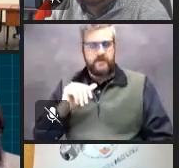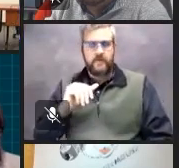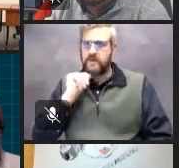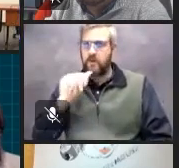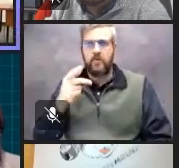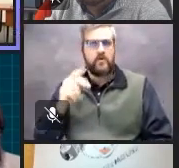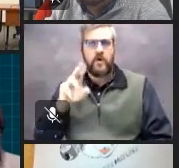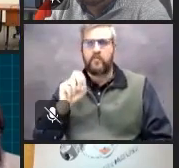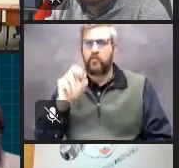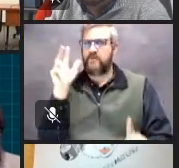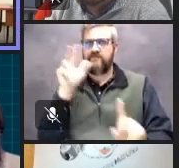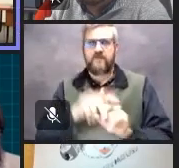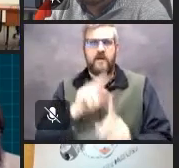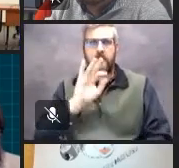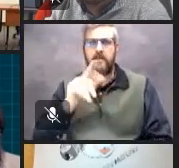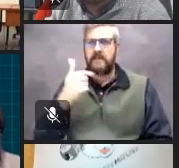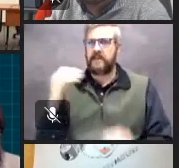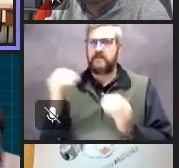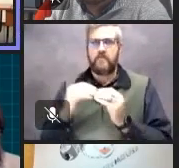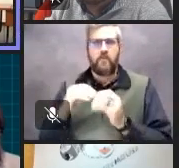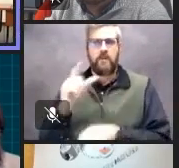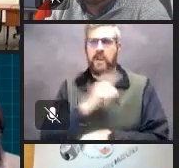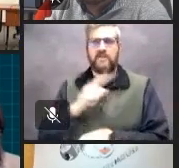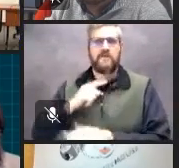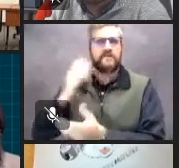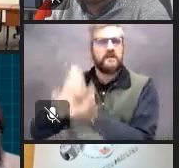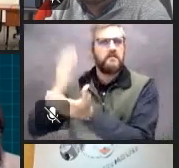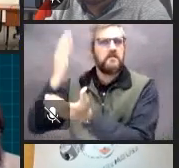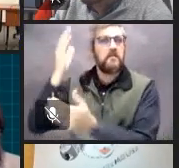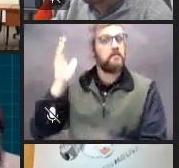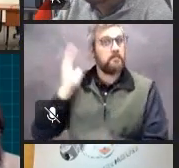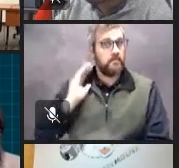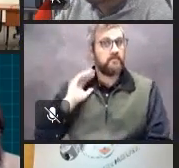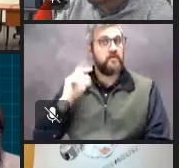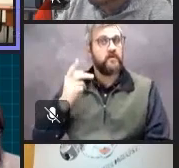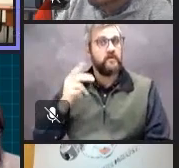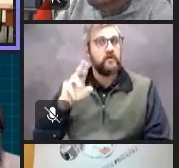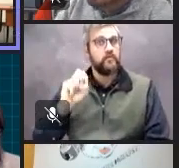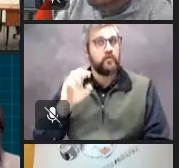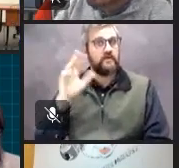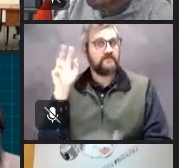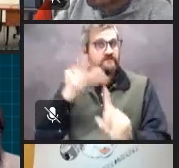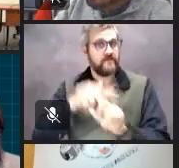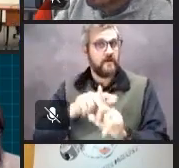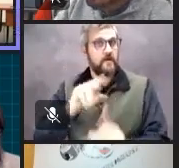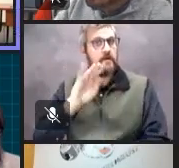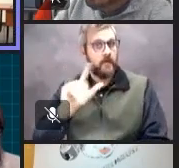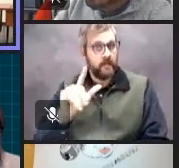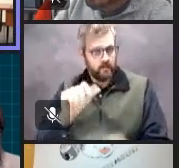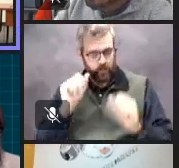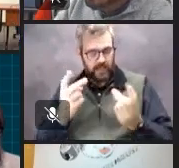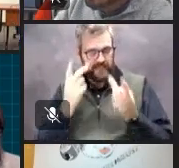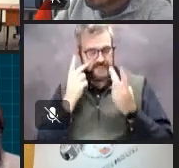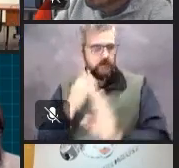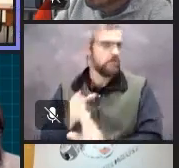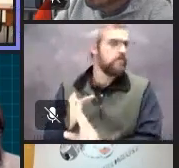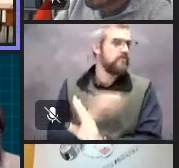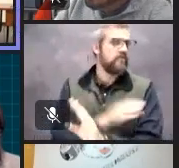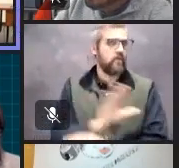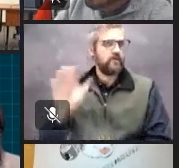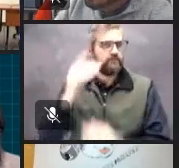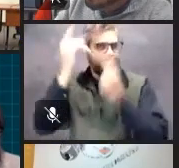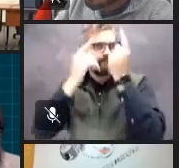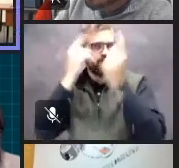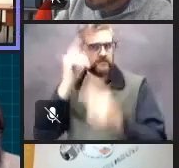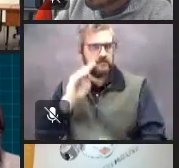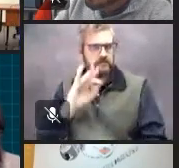legislature stopped that practice. So they used to do pre-filed bills, and so you could see ahead of time what they were thinking and what bills they were working on. They